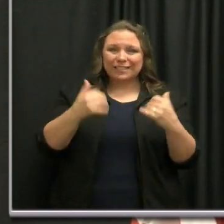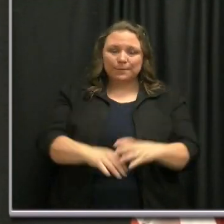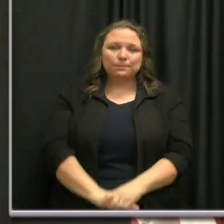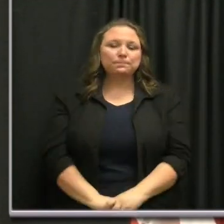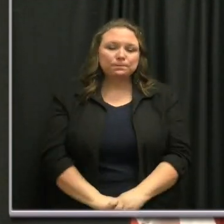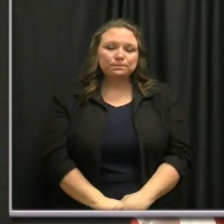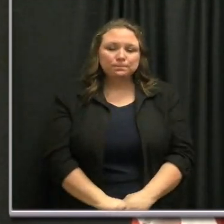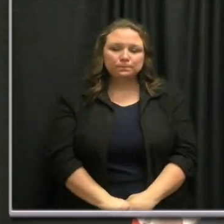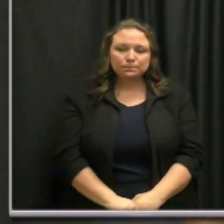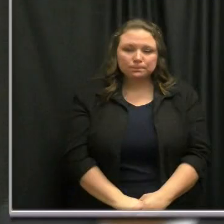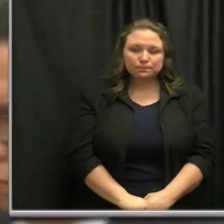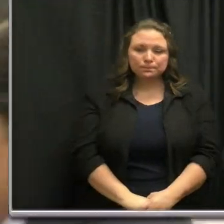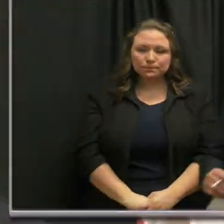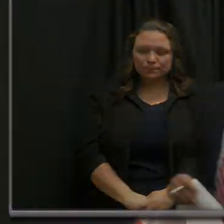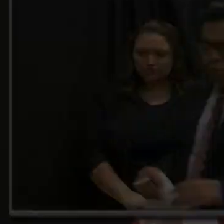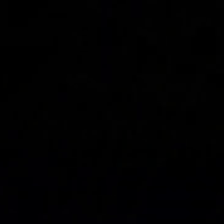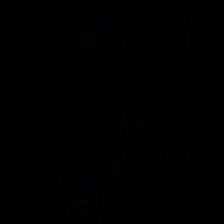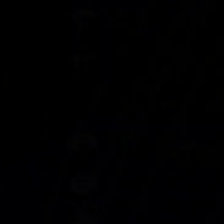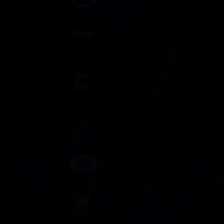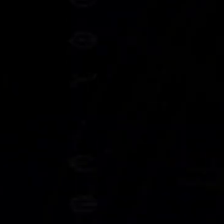briefing.